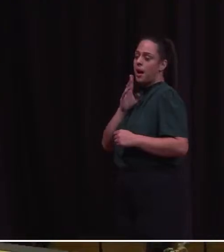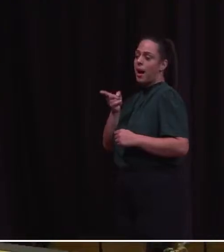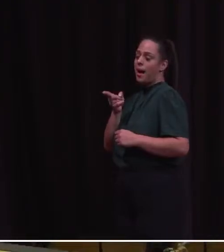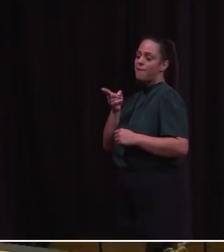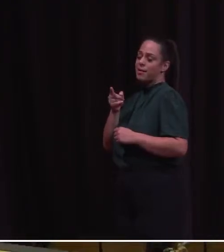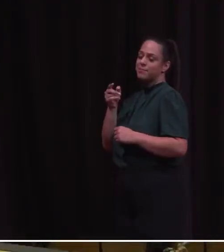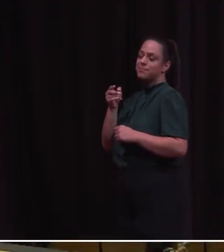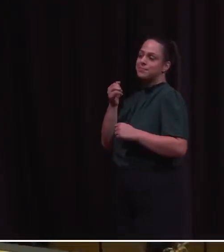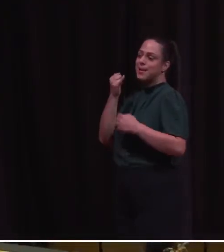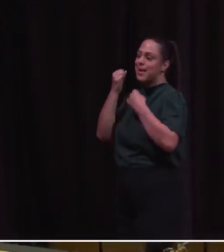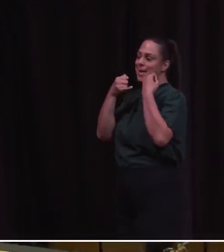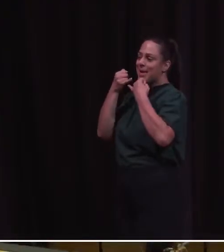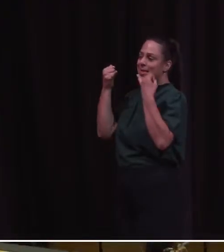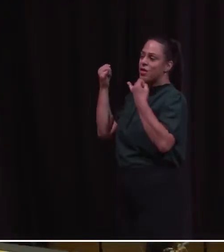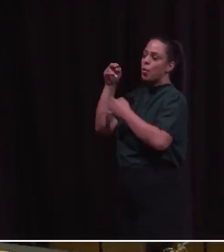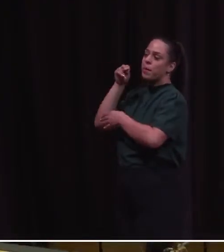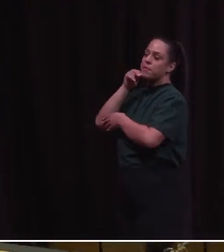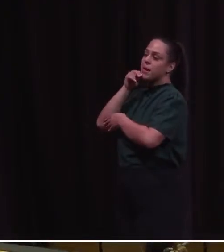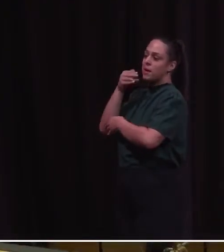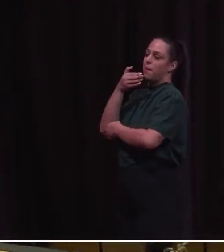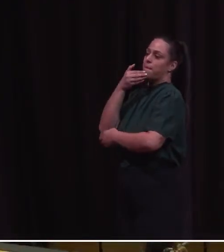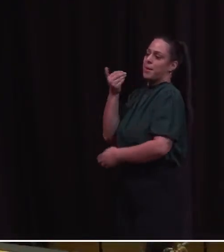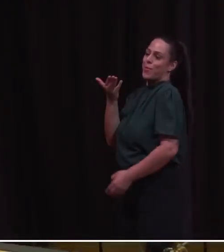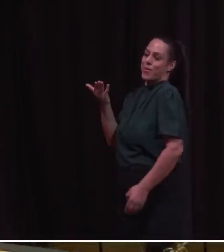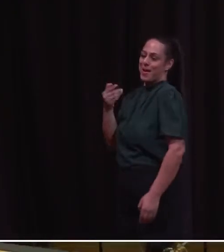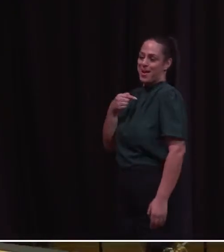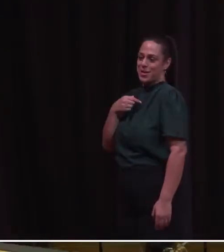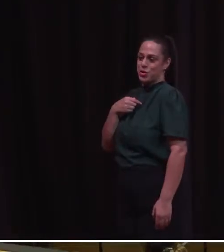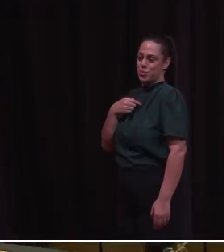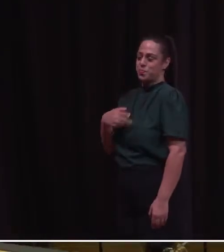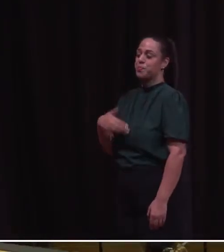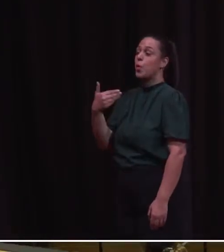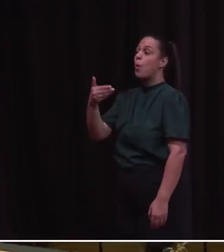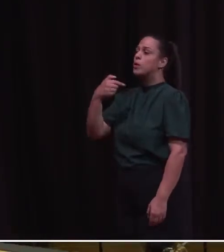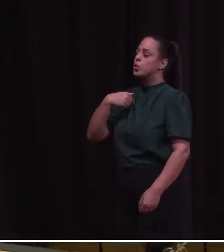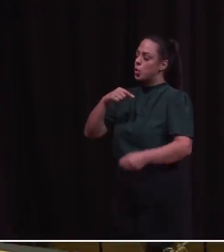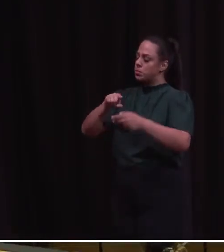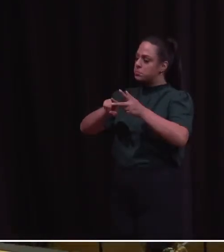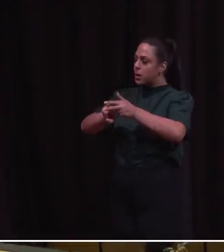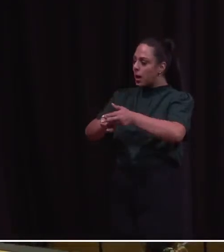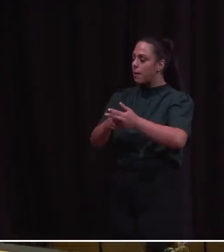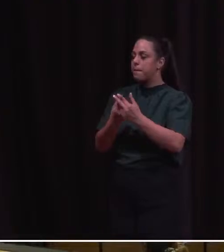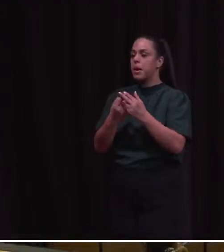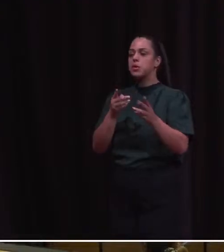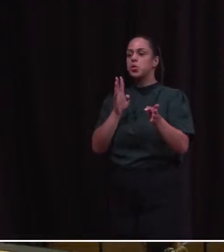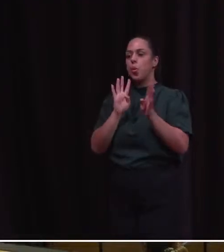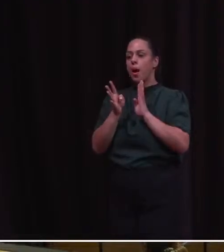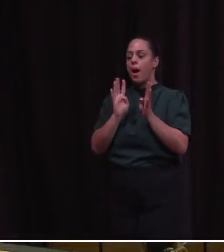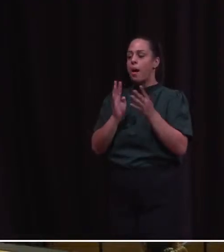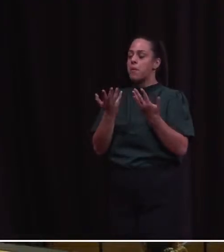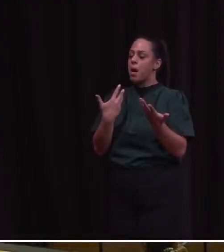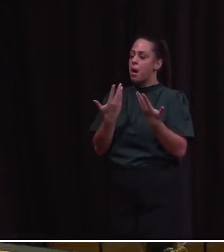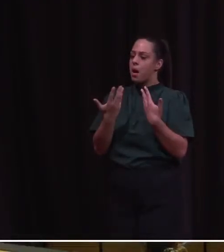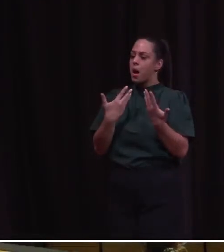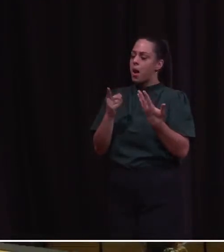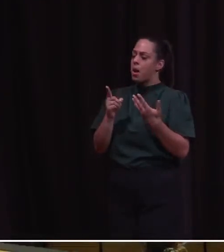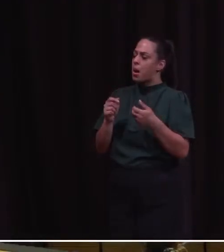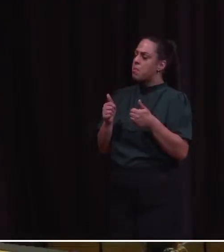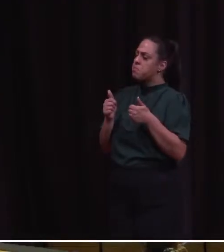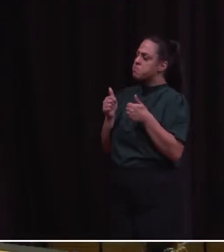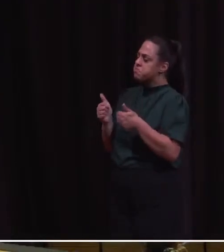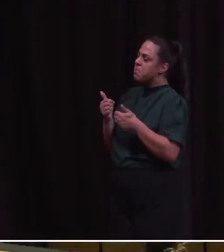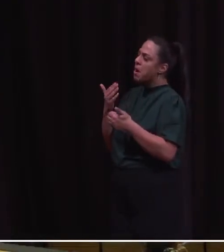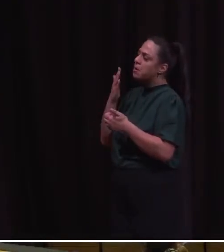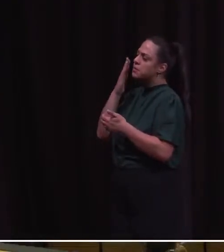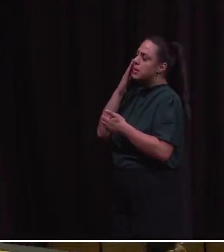And so when I start talking about my work, and I say that, well, you know that in Yoruba, we have no word